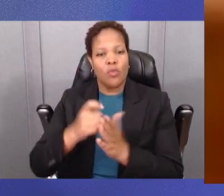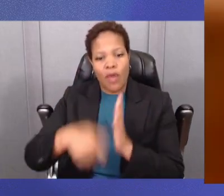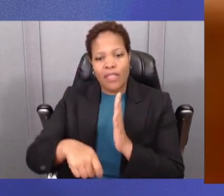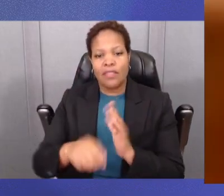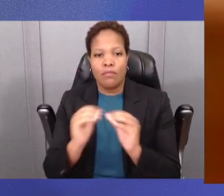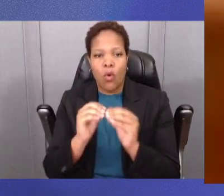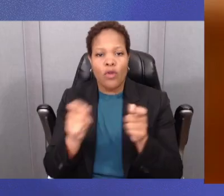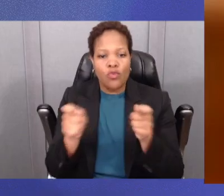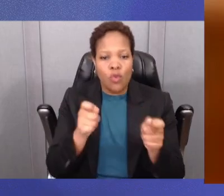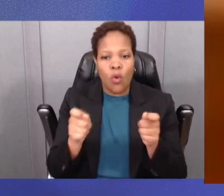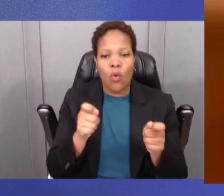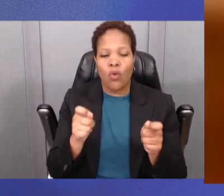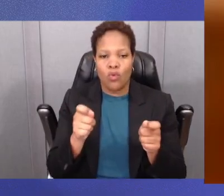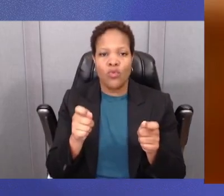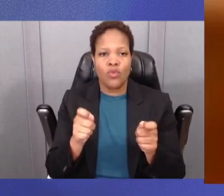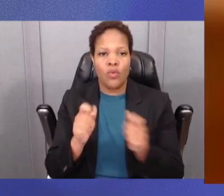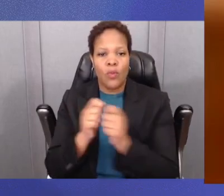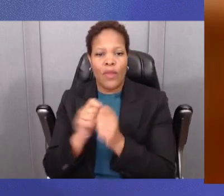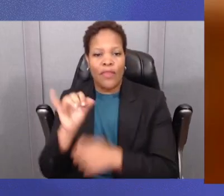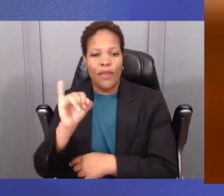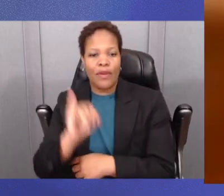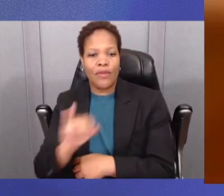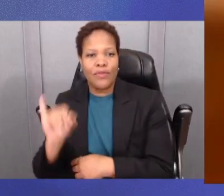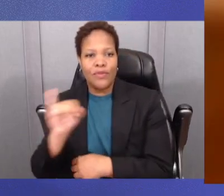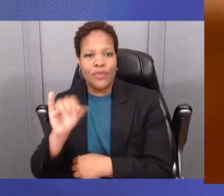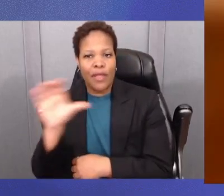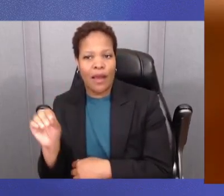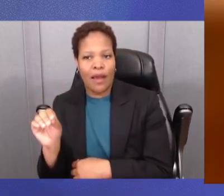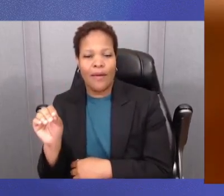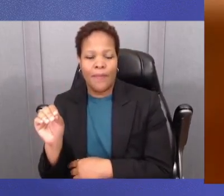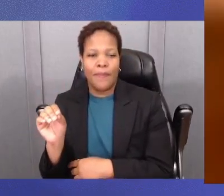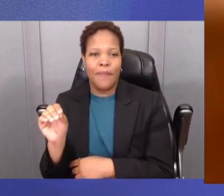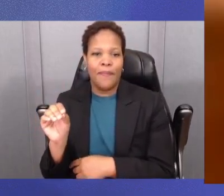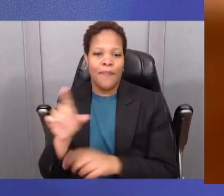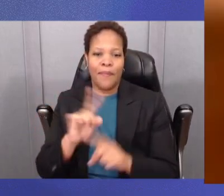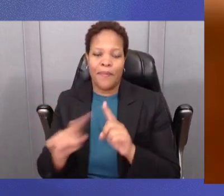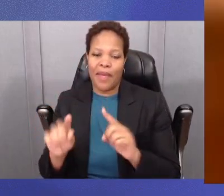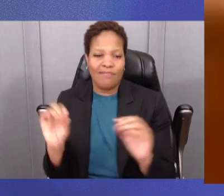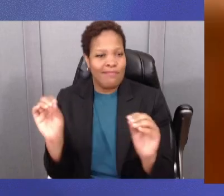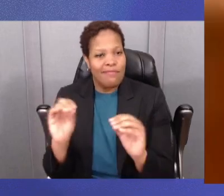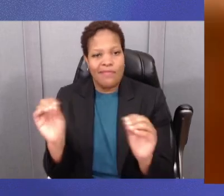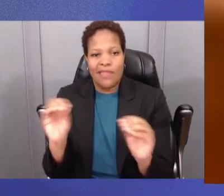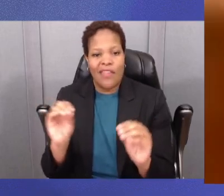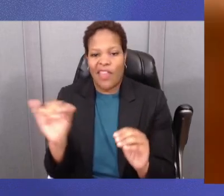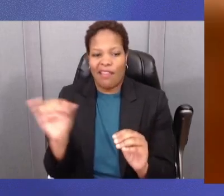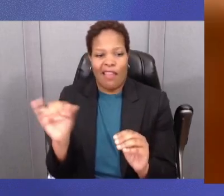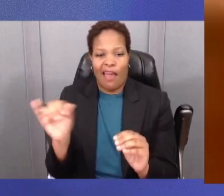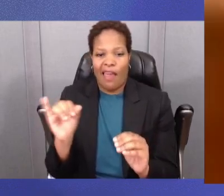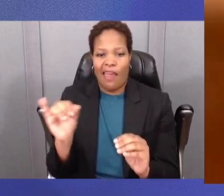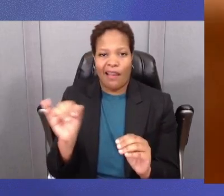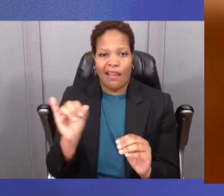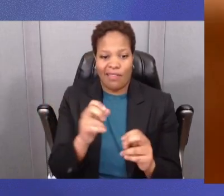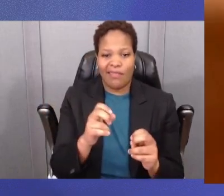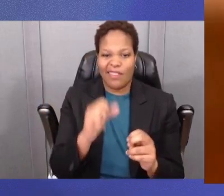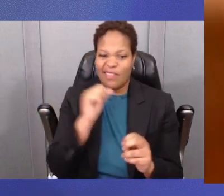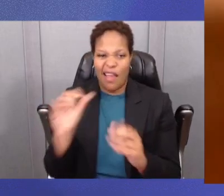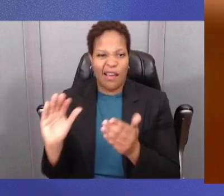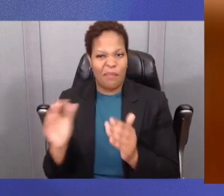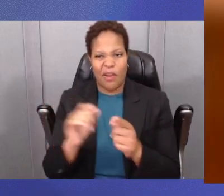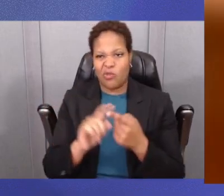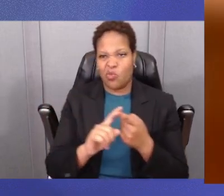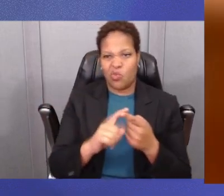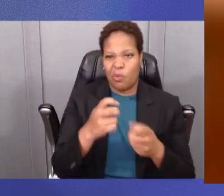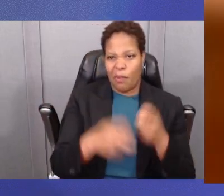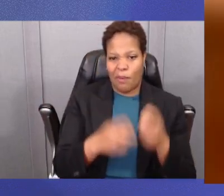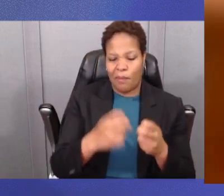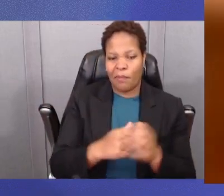pricing behaviors by insurers, but it's nothing like the size of the problem. So no, if